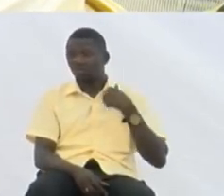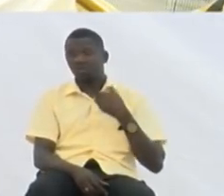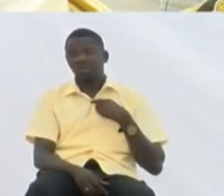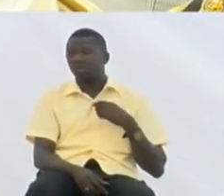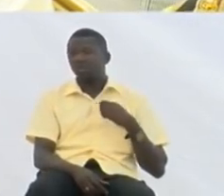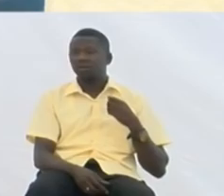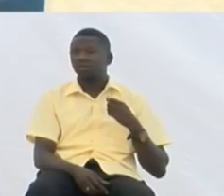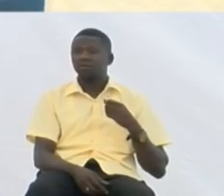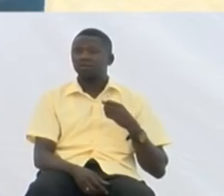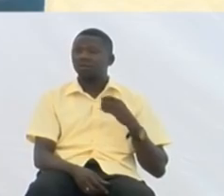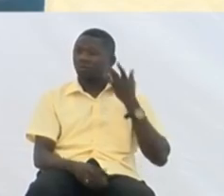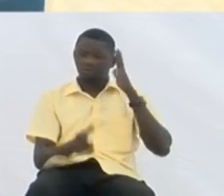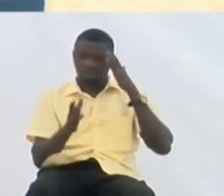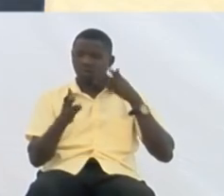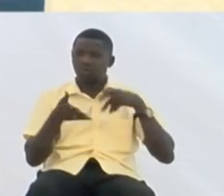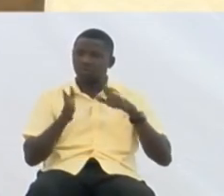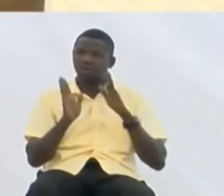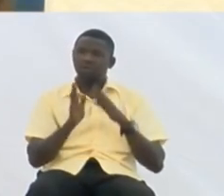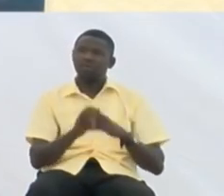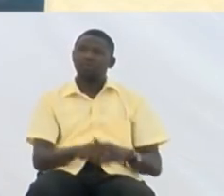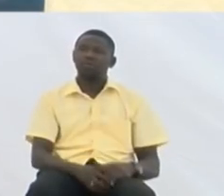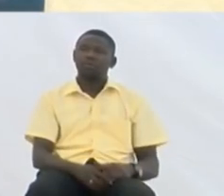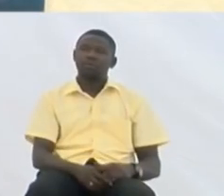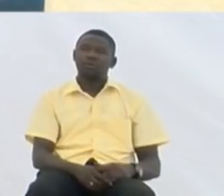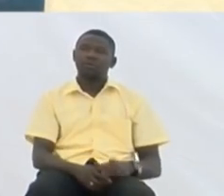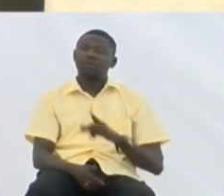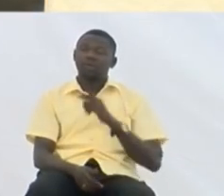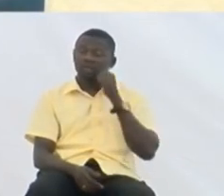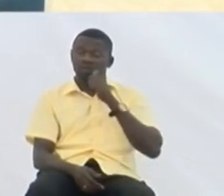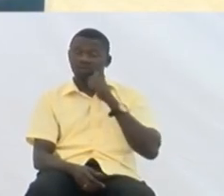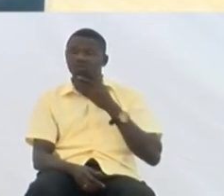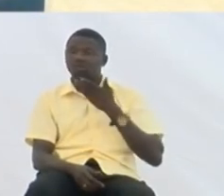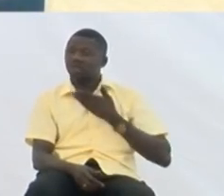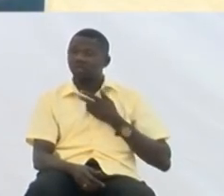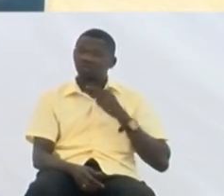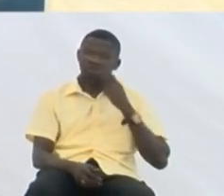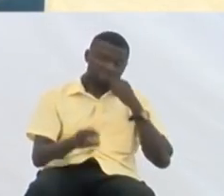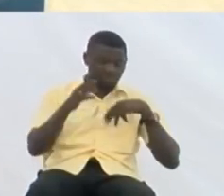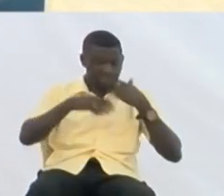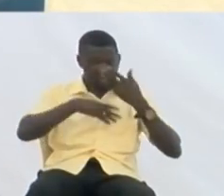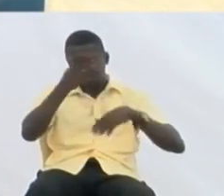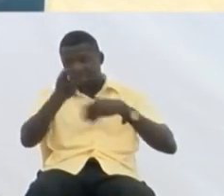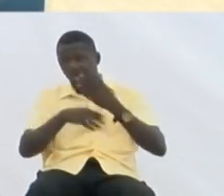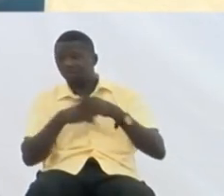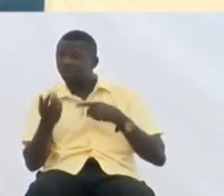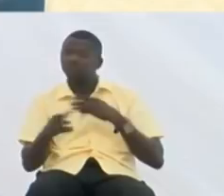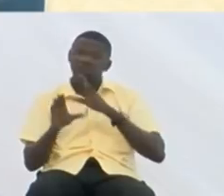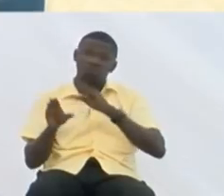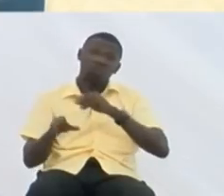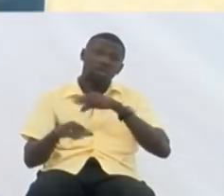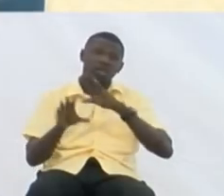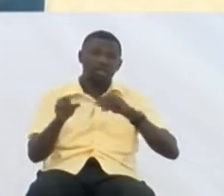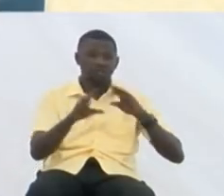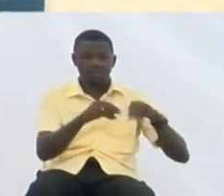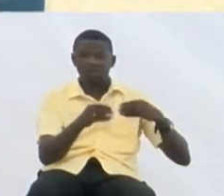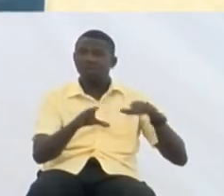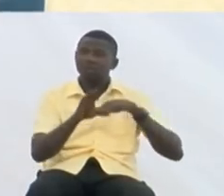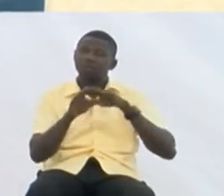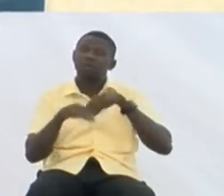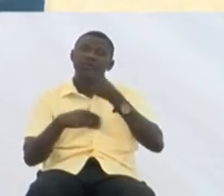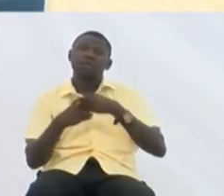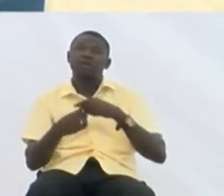violent way. E ka tulun ke ni la patio molu. They used to play or do their activities with members of their